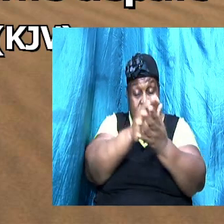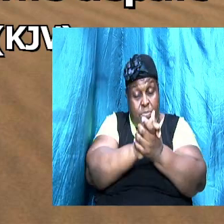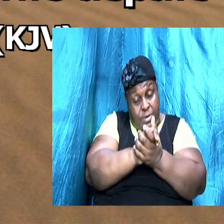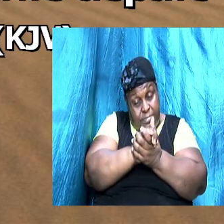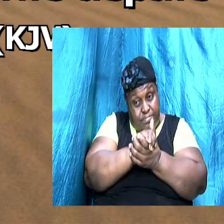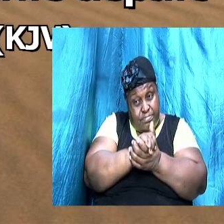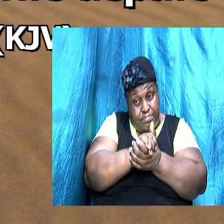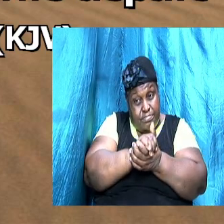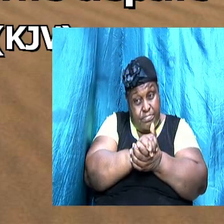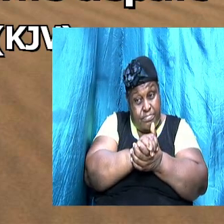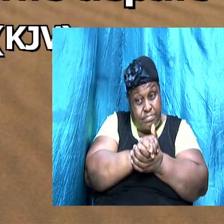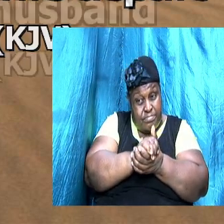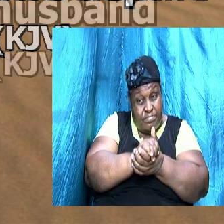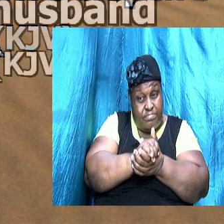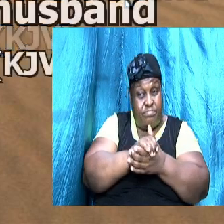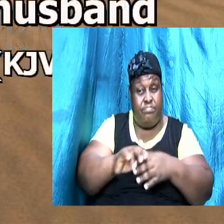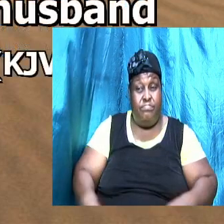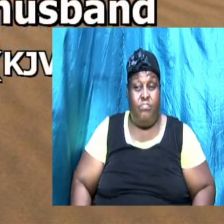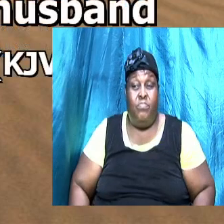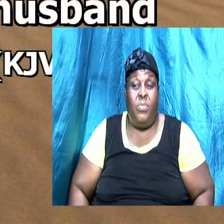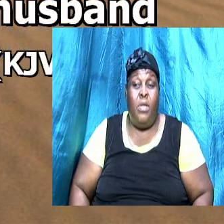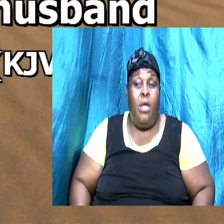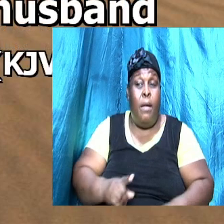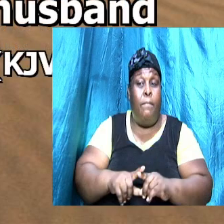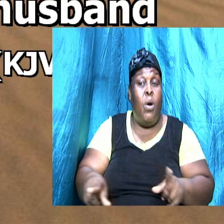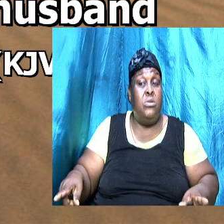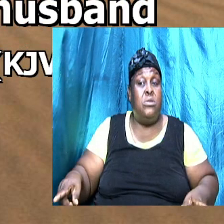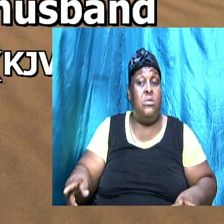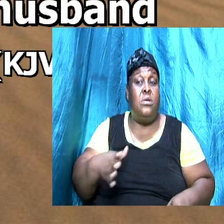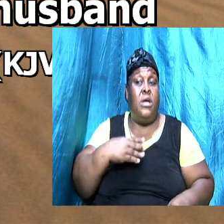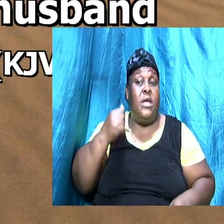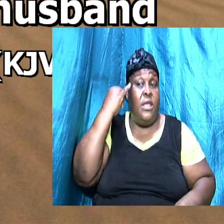on in verse 11. But,